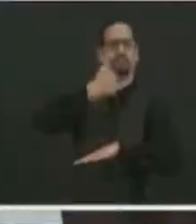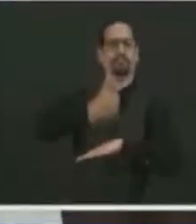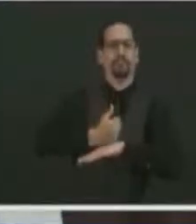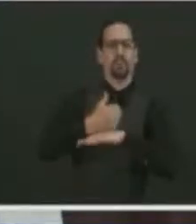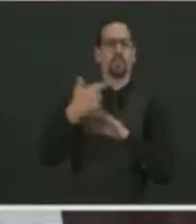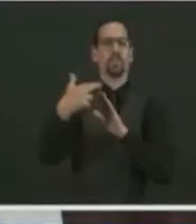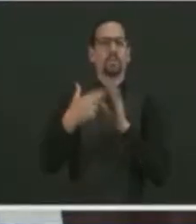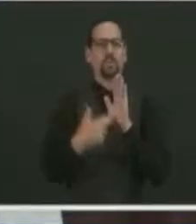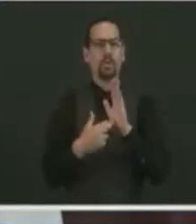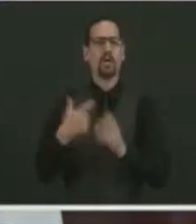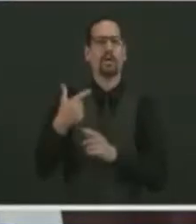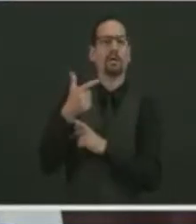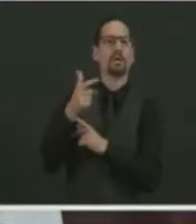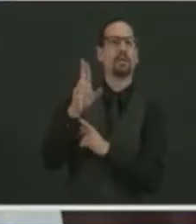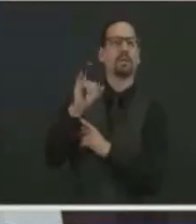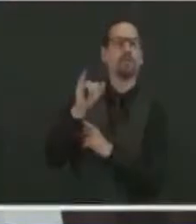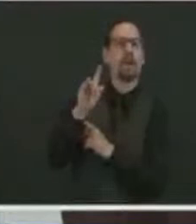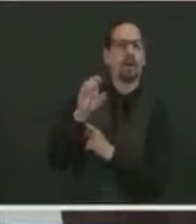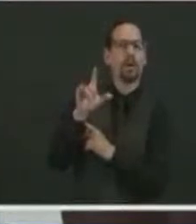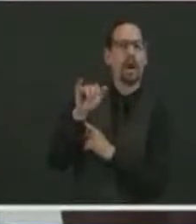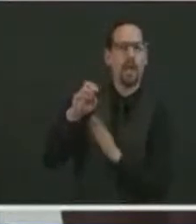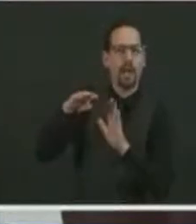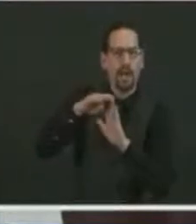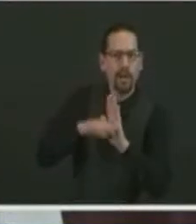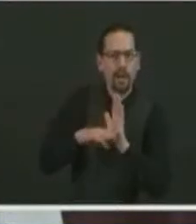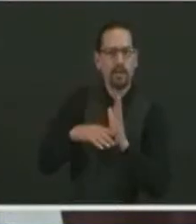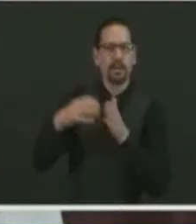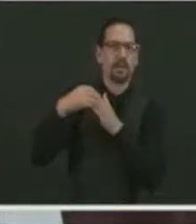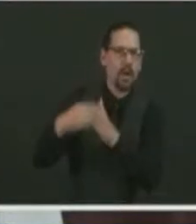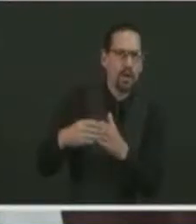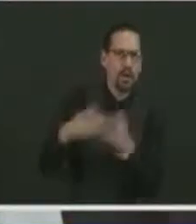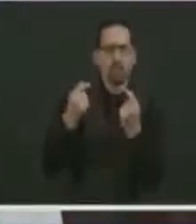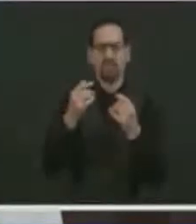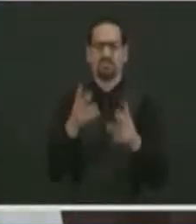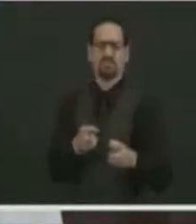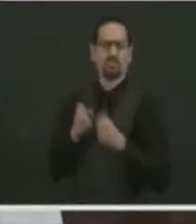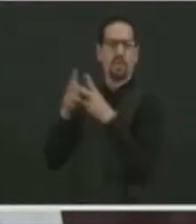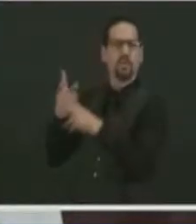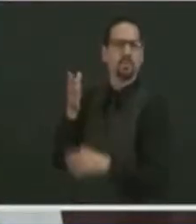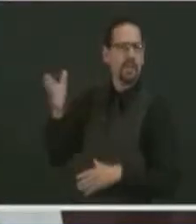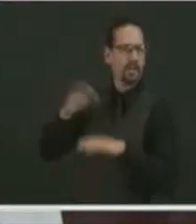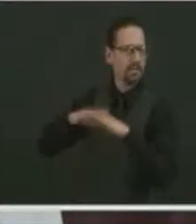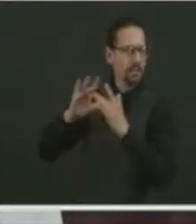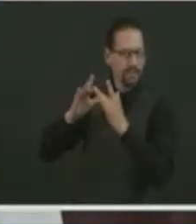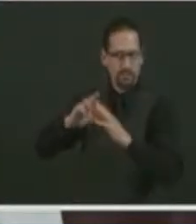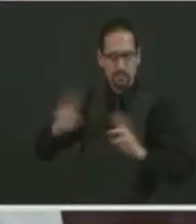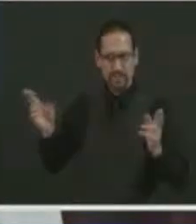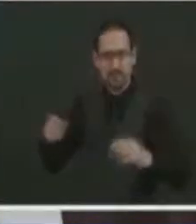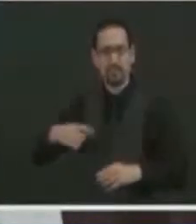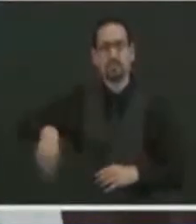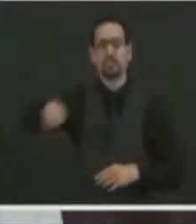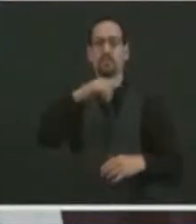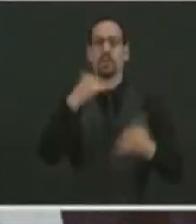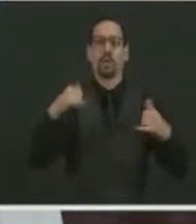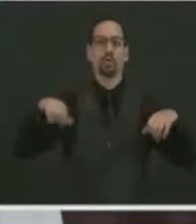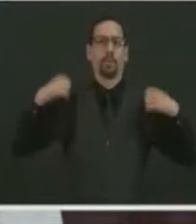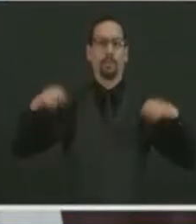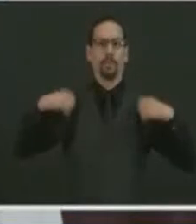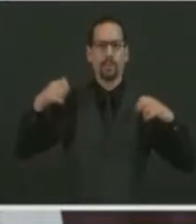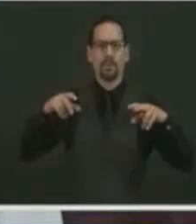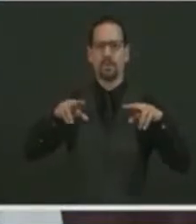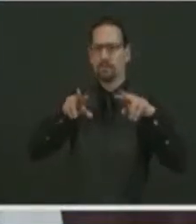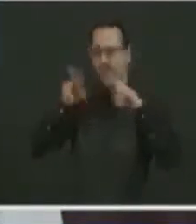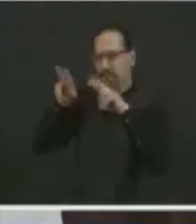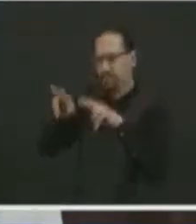from thousands of gym owners, and we have since amended them, and they are up online right now, and I would encourage